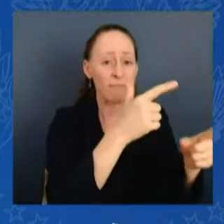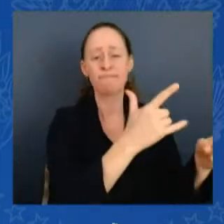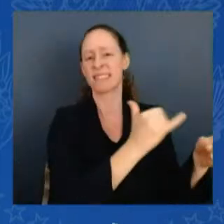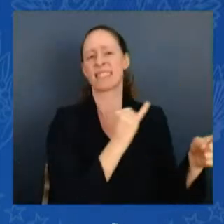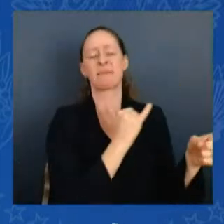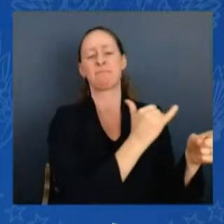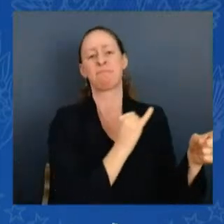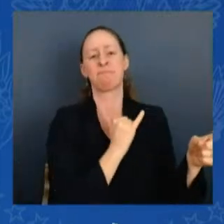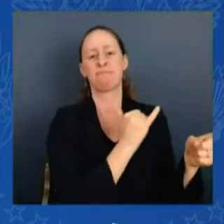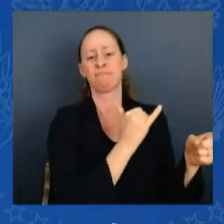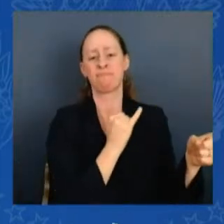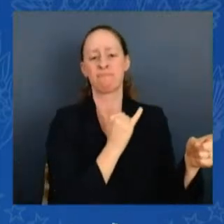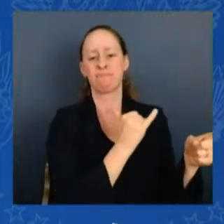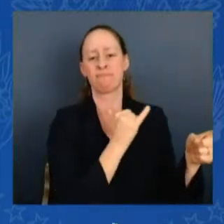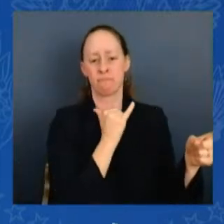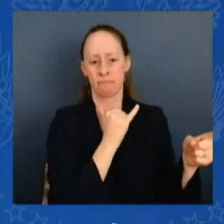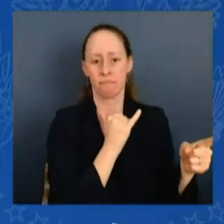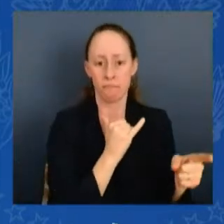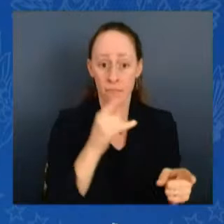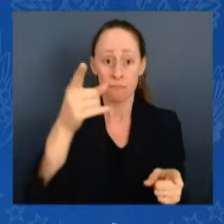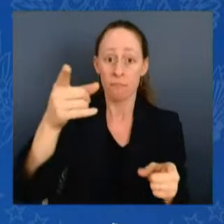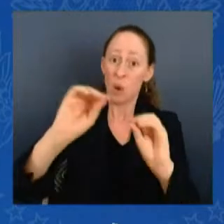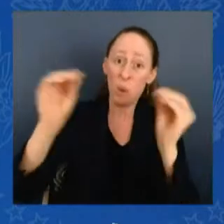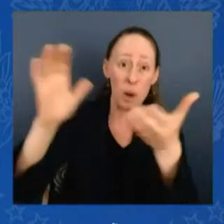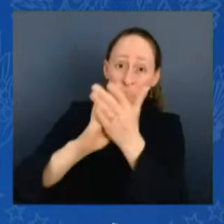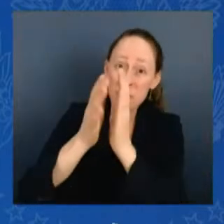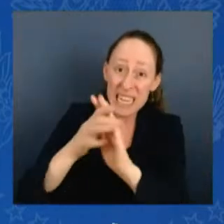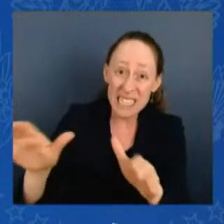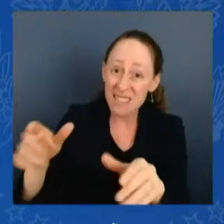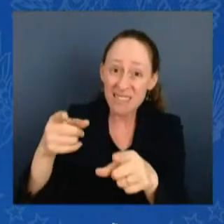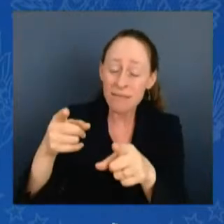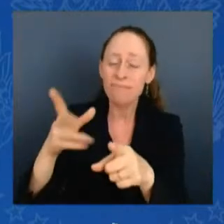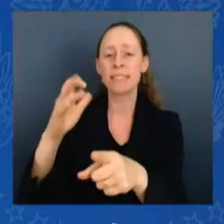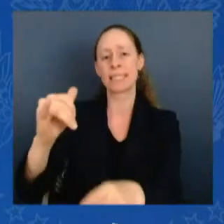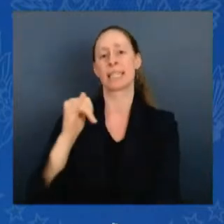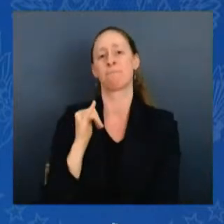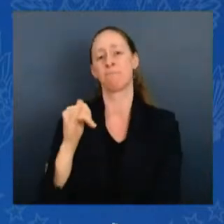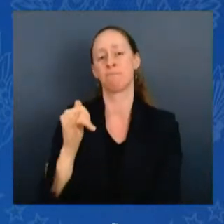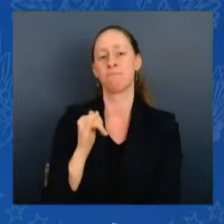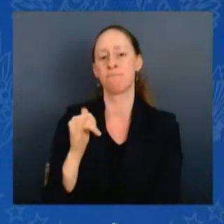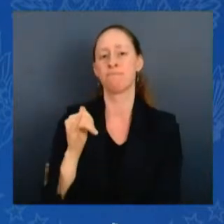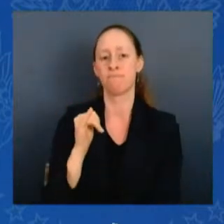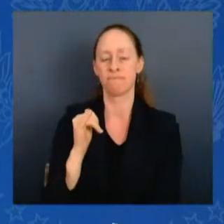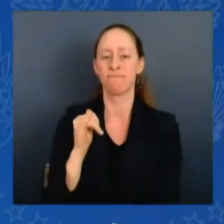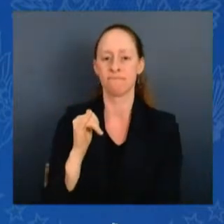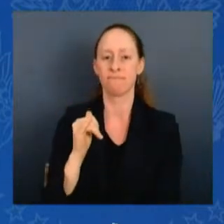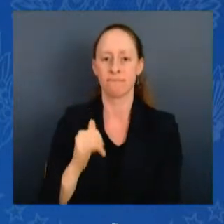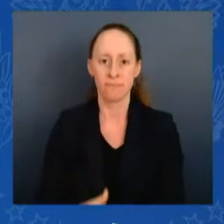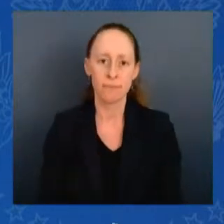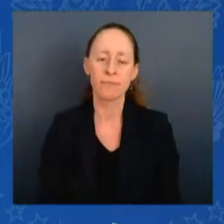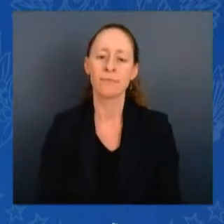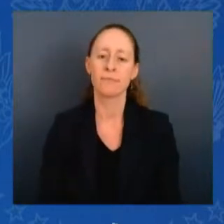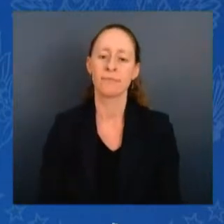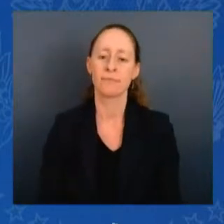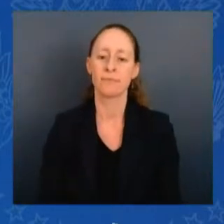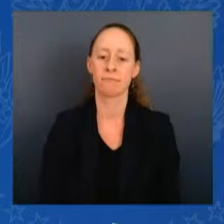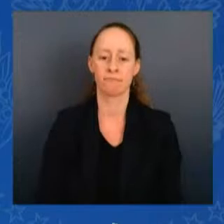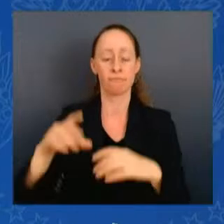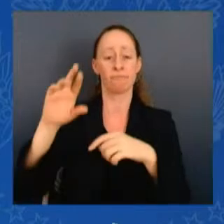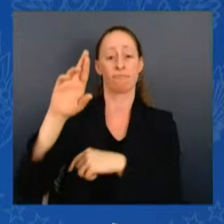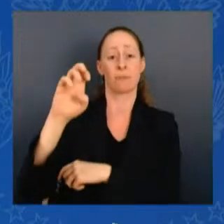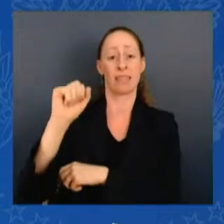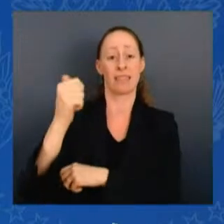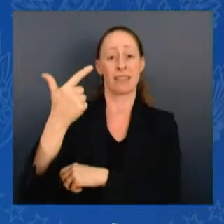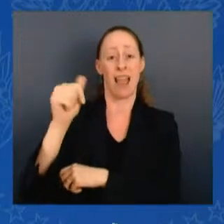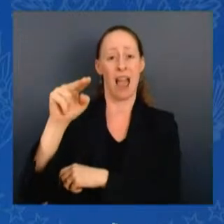it then, and we know it now. Our nations will continue to keep faith with what we pledged in